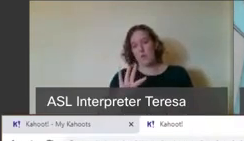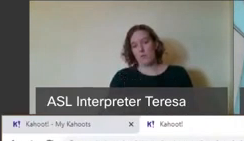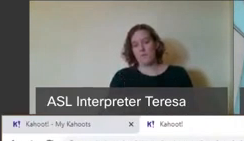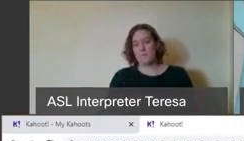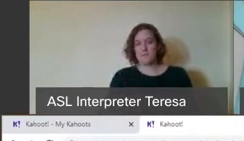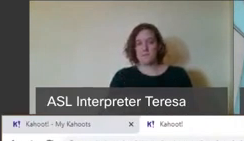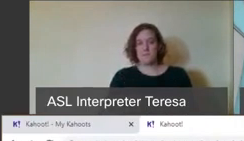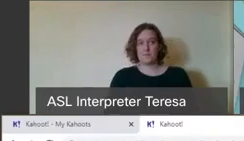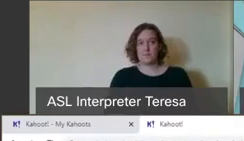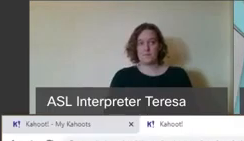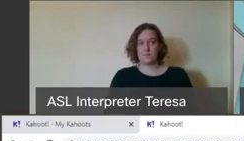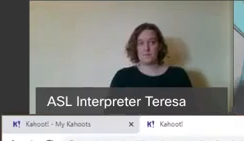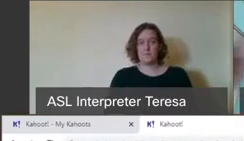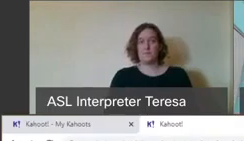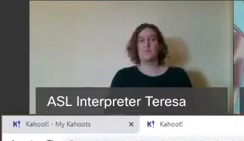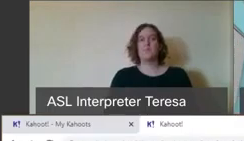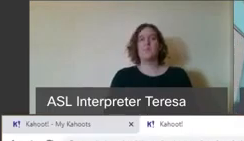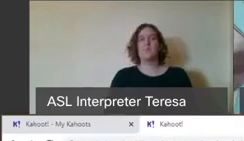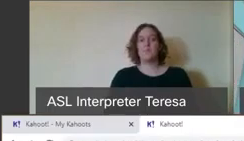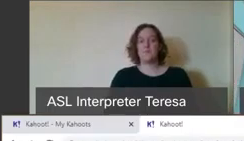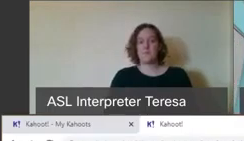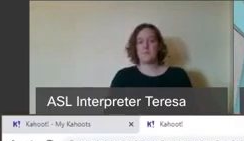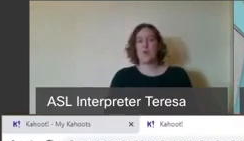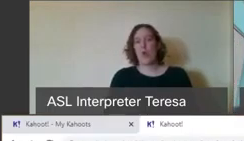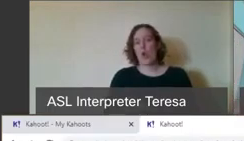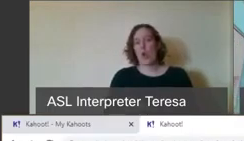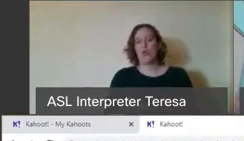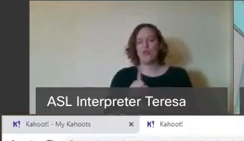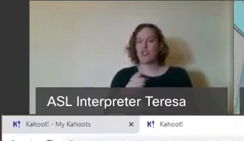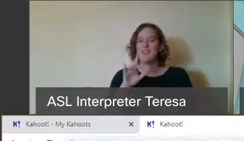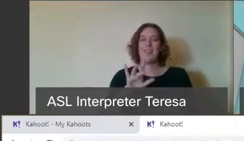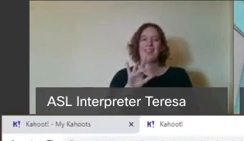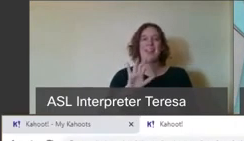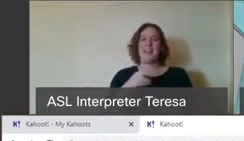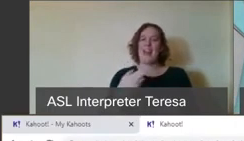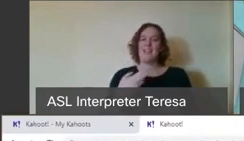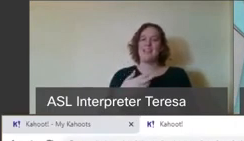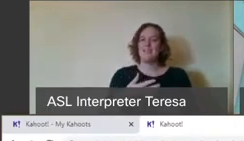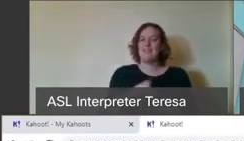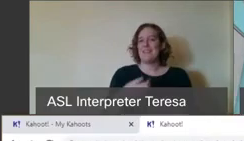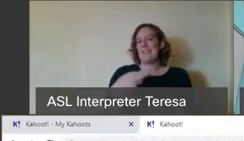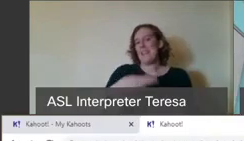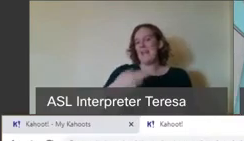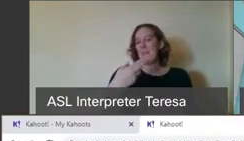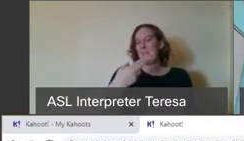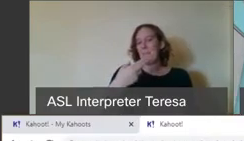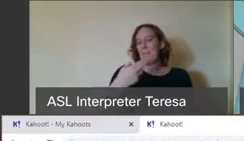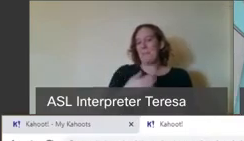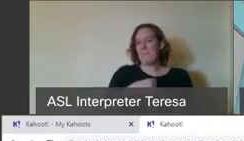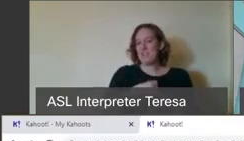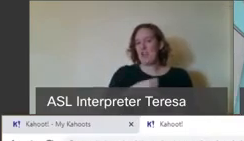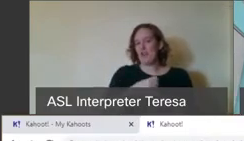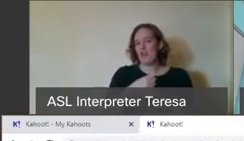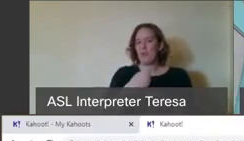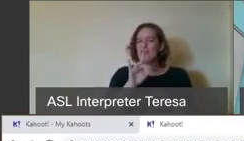940-7134. And then you're also just going to be able to spin the nickname generator and then have an alias assigned to you,